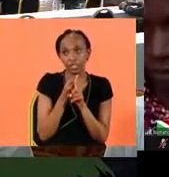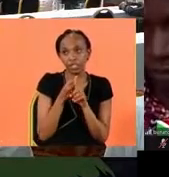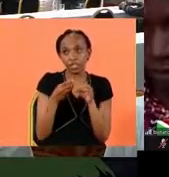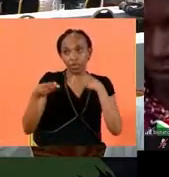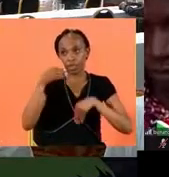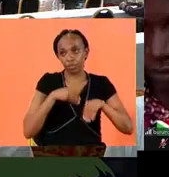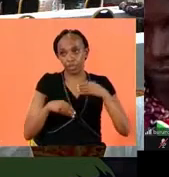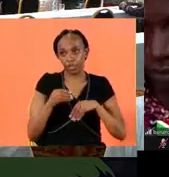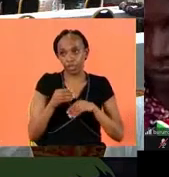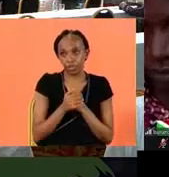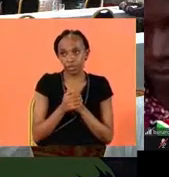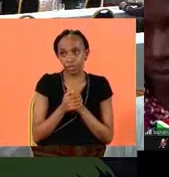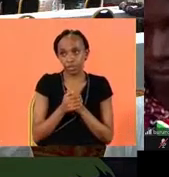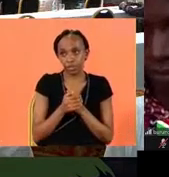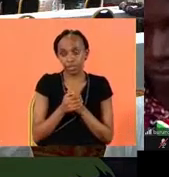corruption